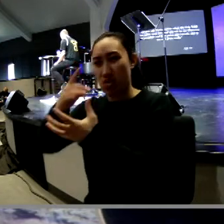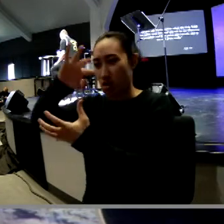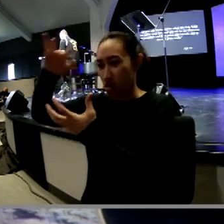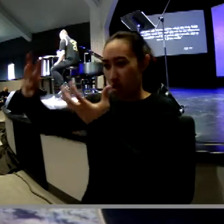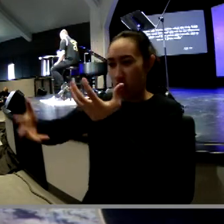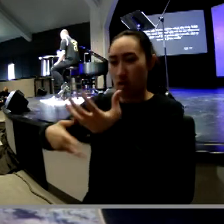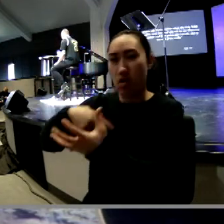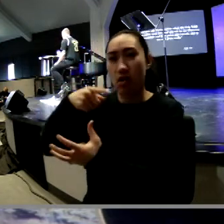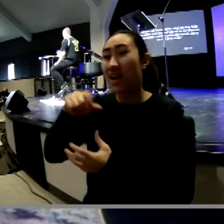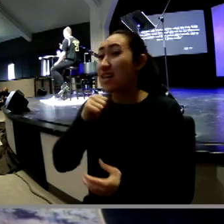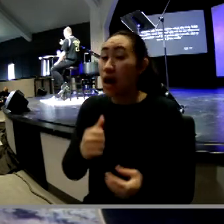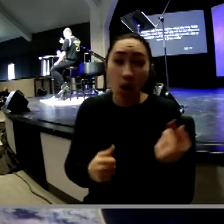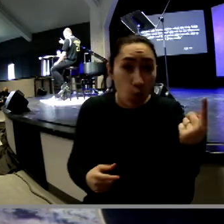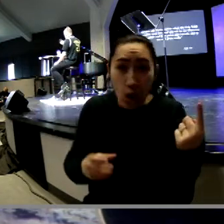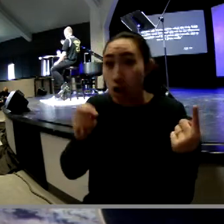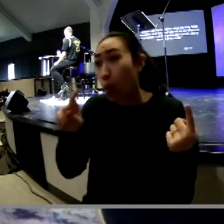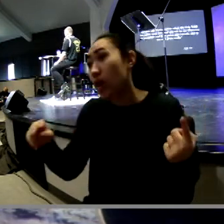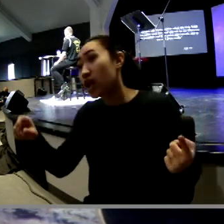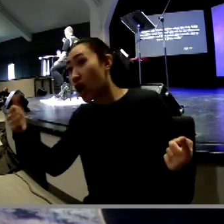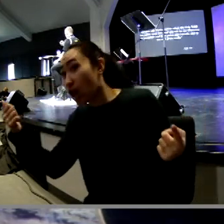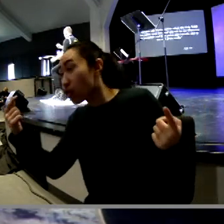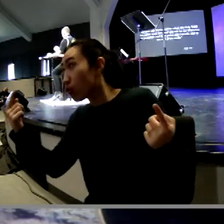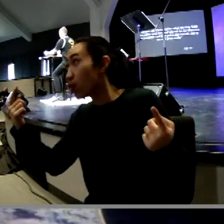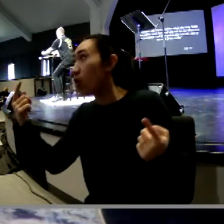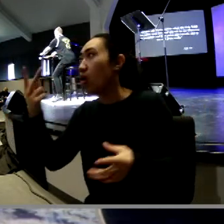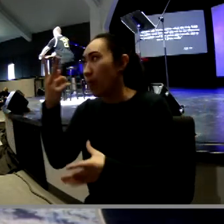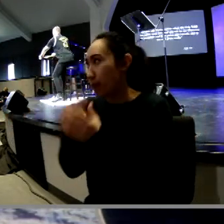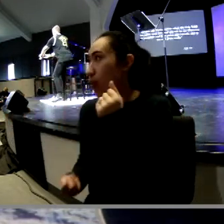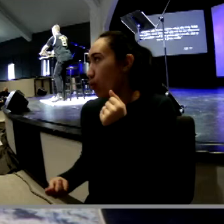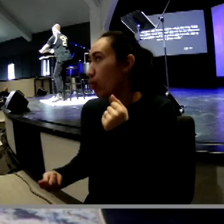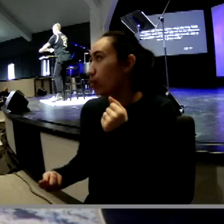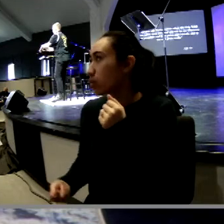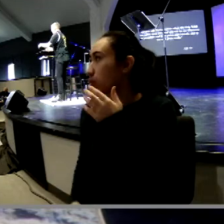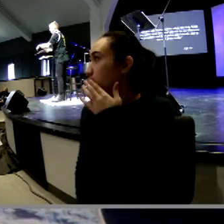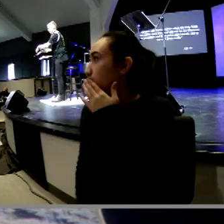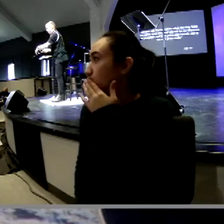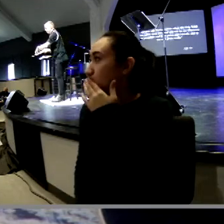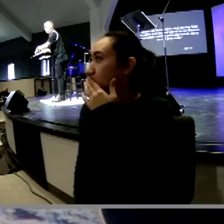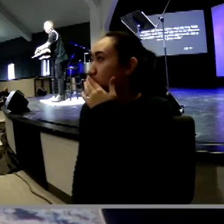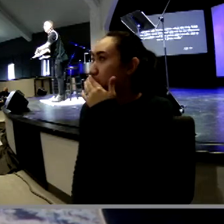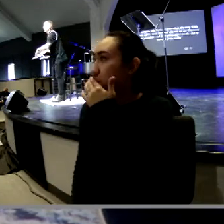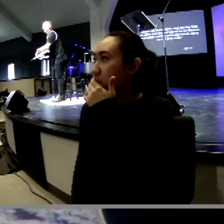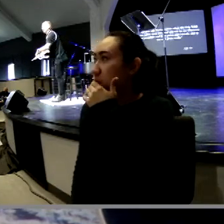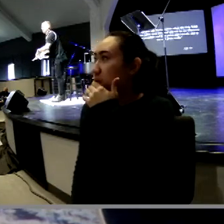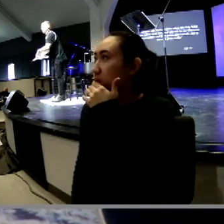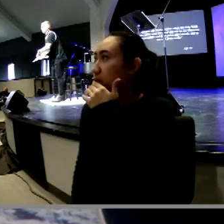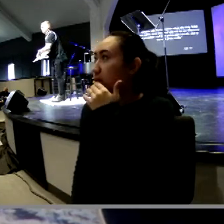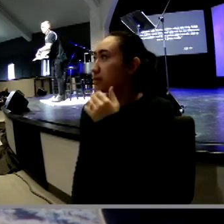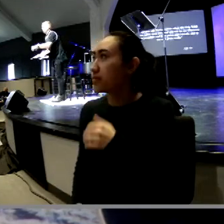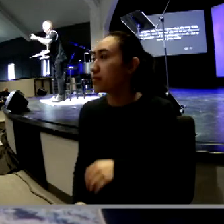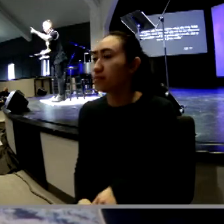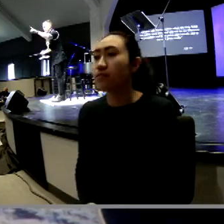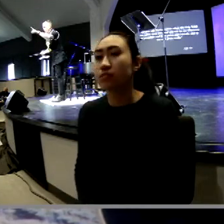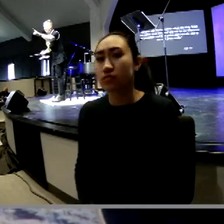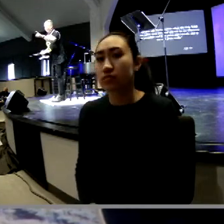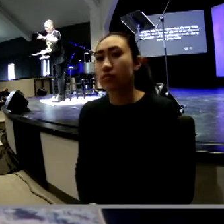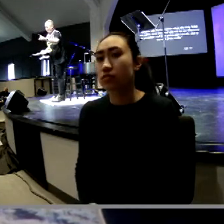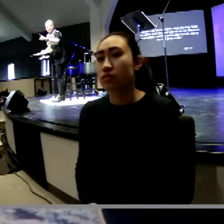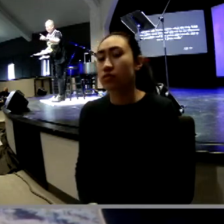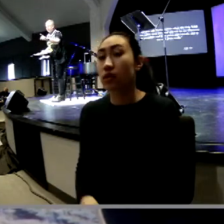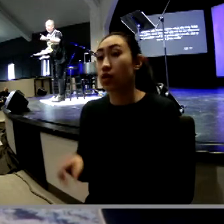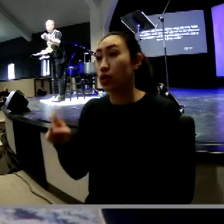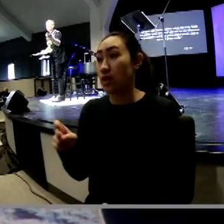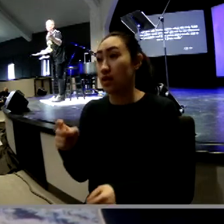but both. But there's an order. And if you want to have a kingdom of imagination, you got to think in order so you have